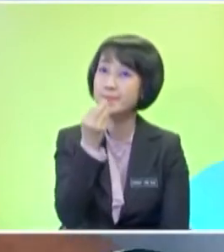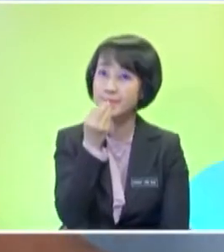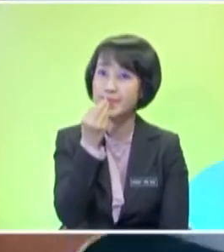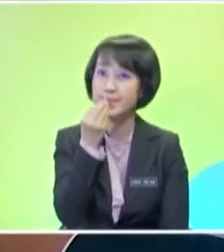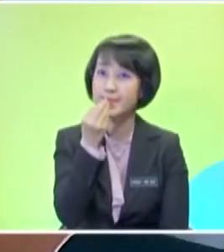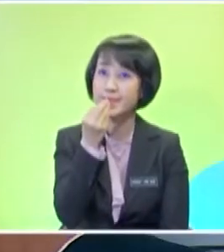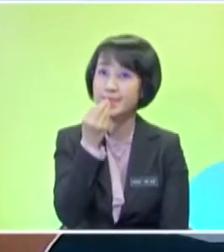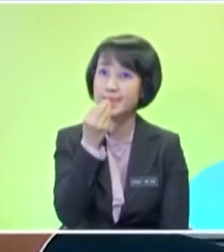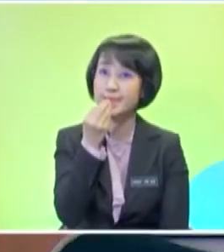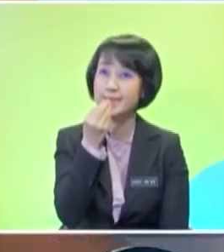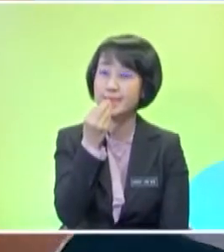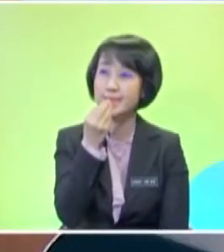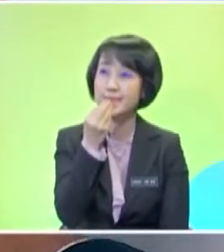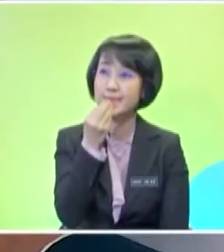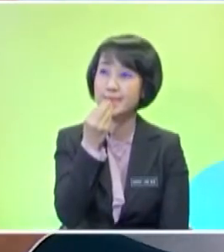eat